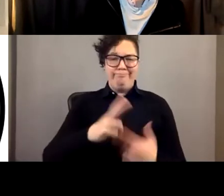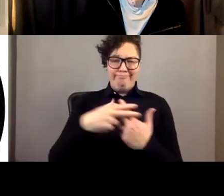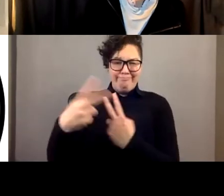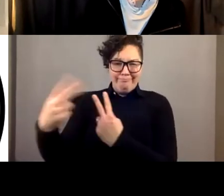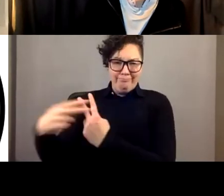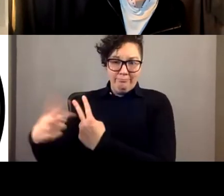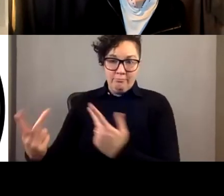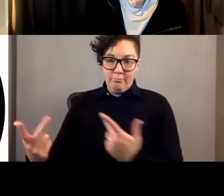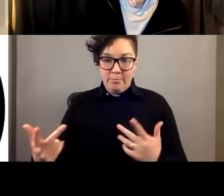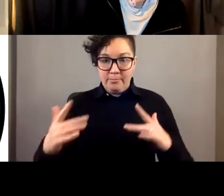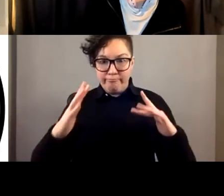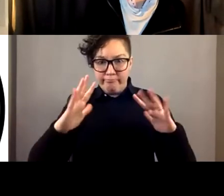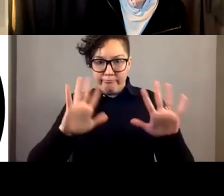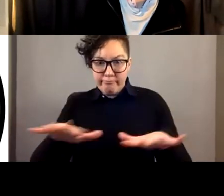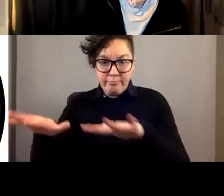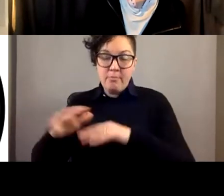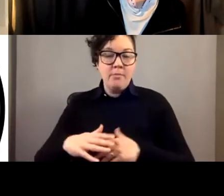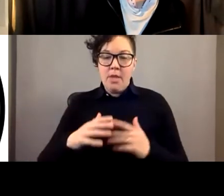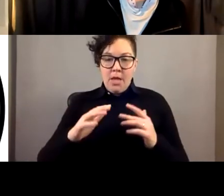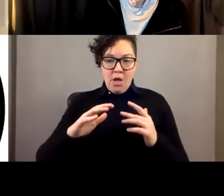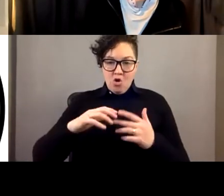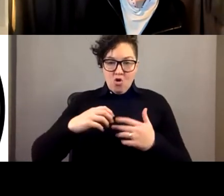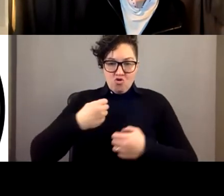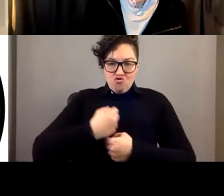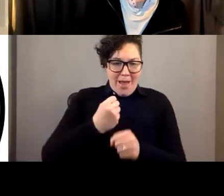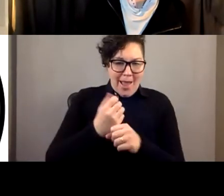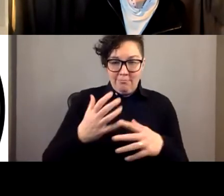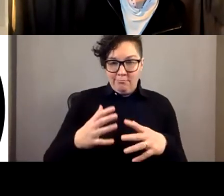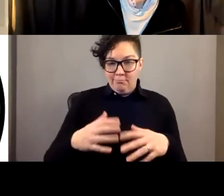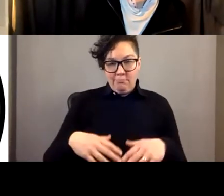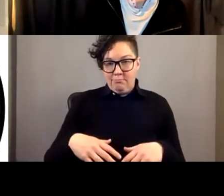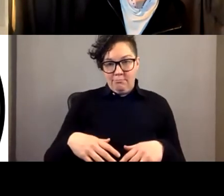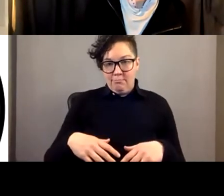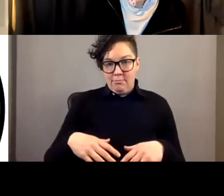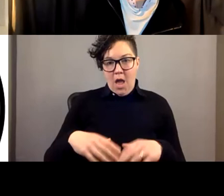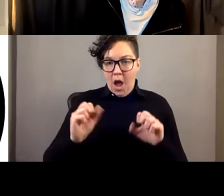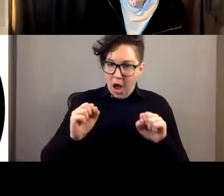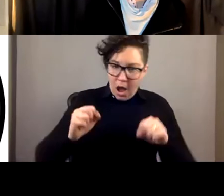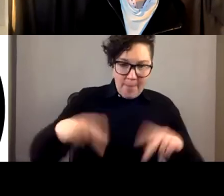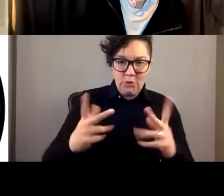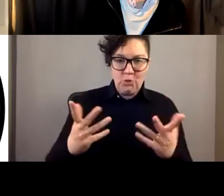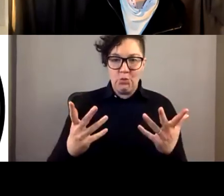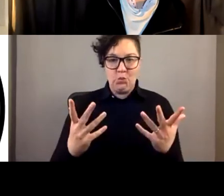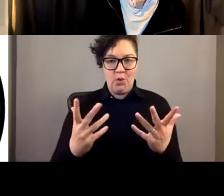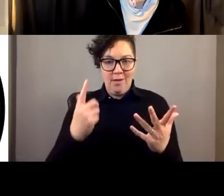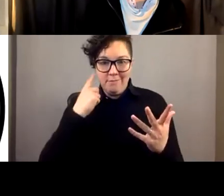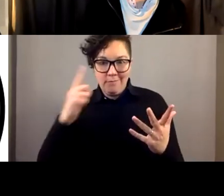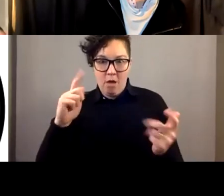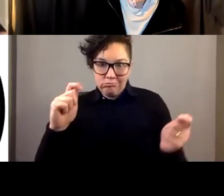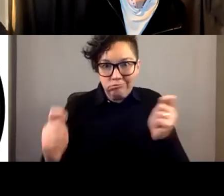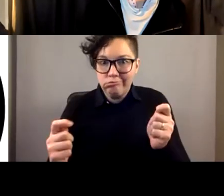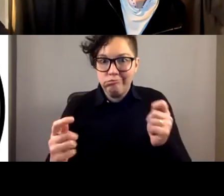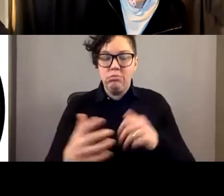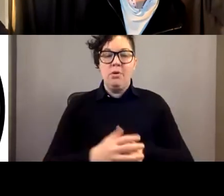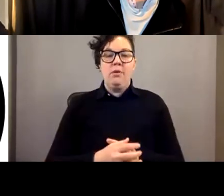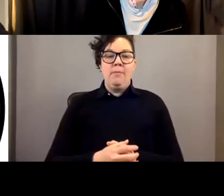created massive opportunities for conversations, right? And so I know some folks immediately think, oh,